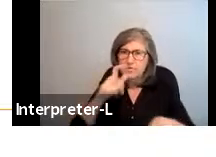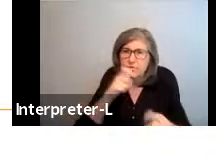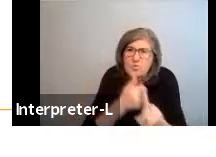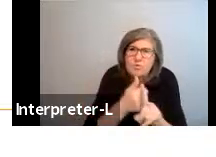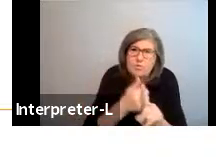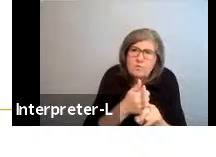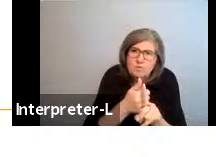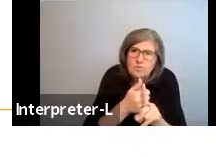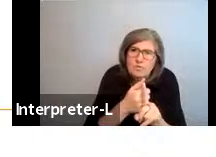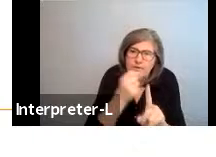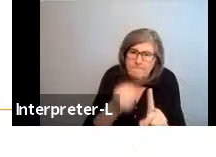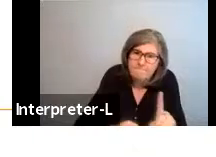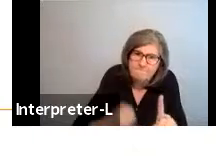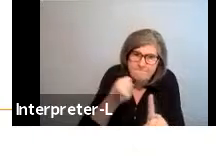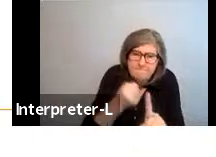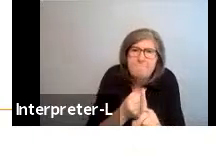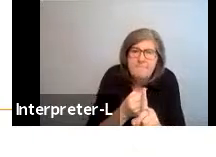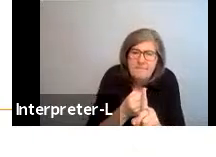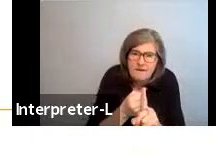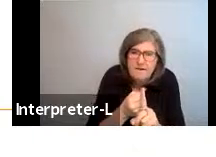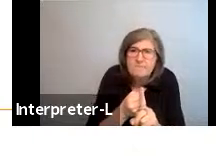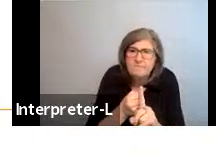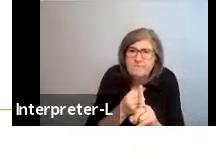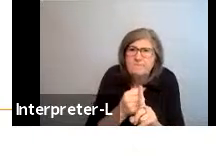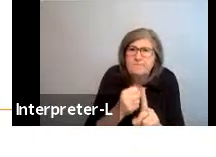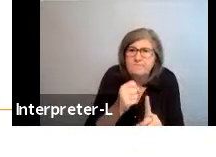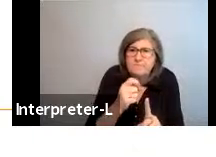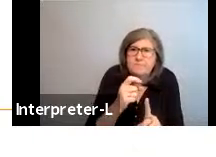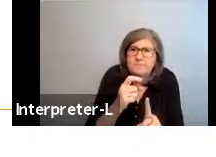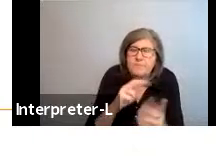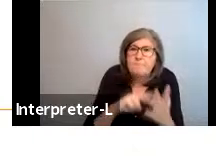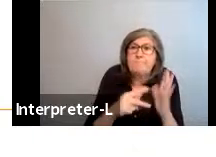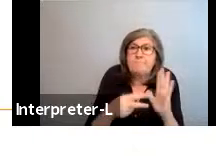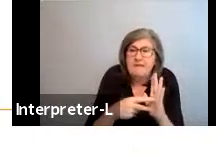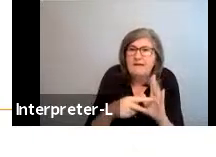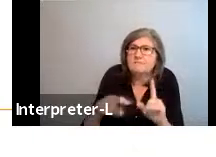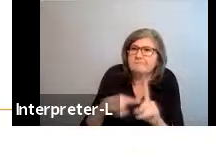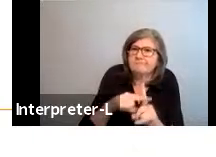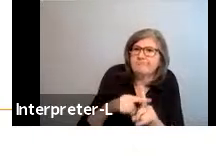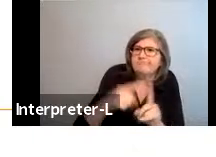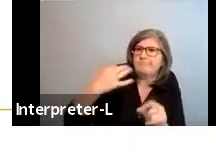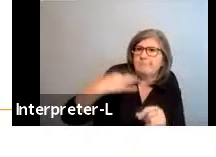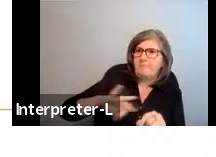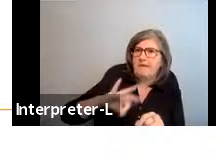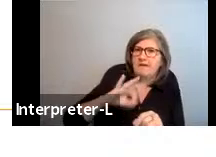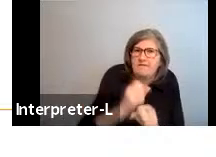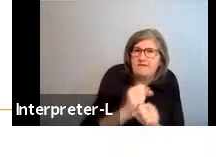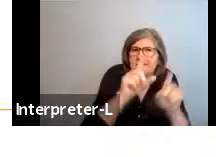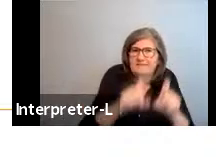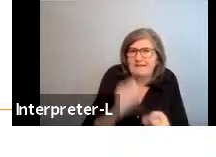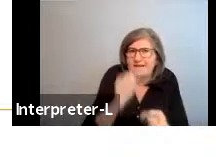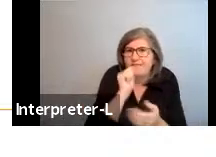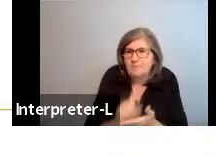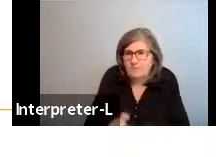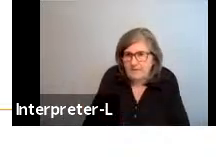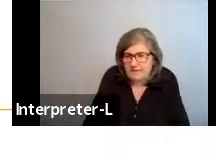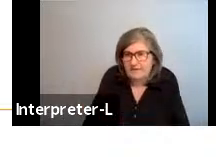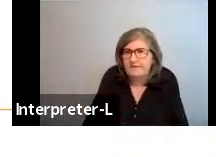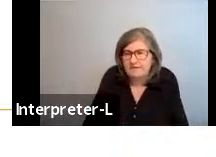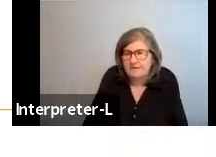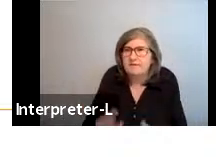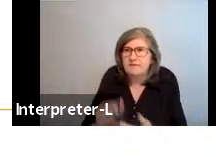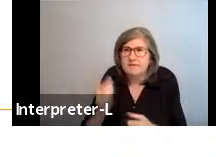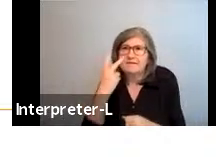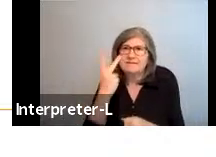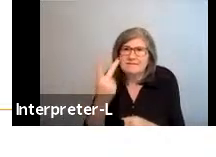are impacted. In other words, have the benefit of using these tests every week. And you can see here in